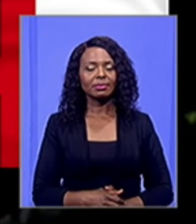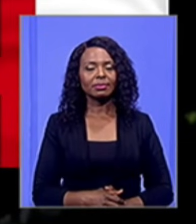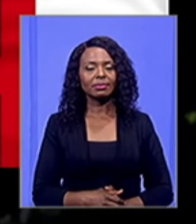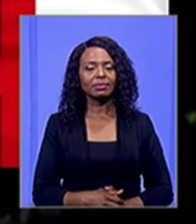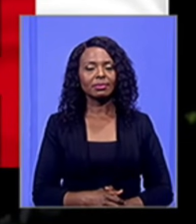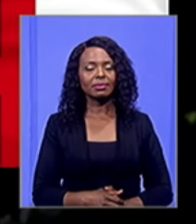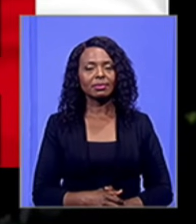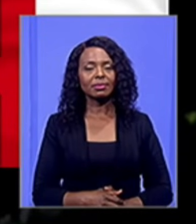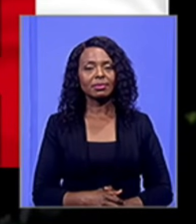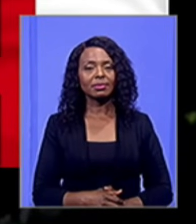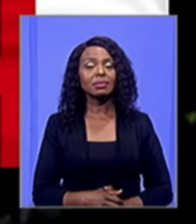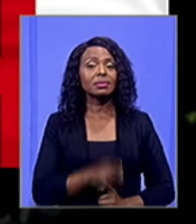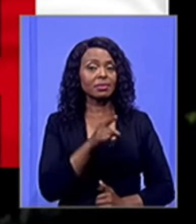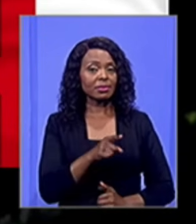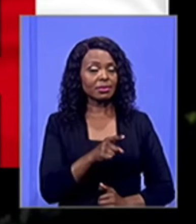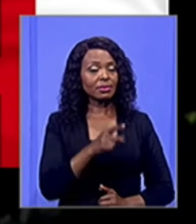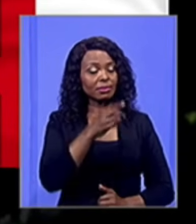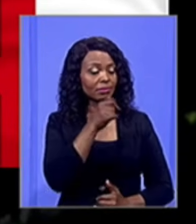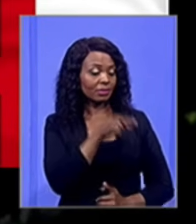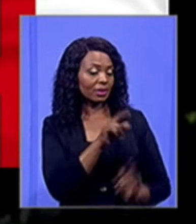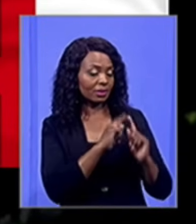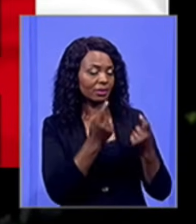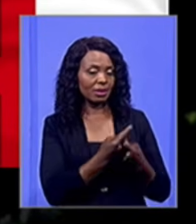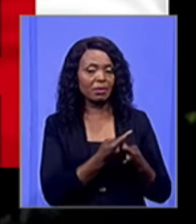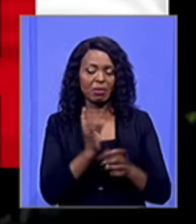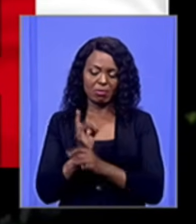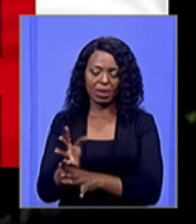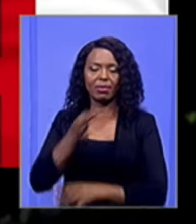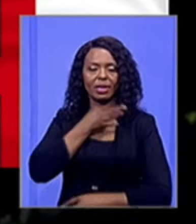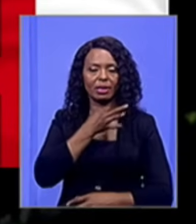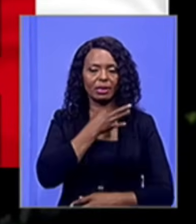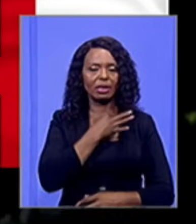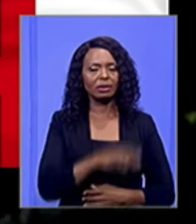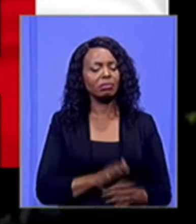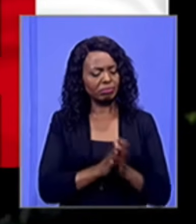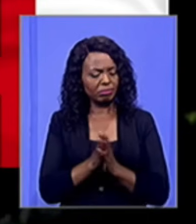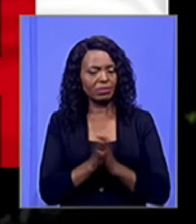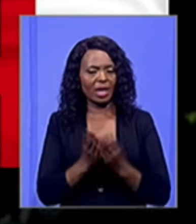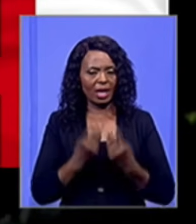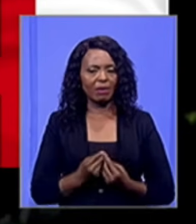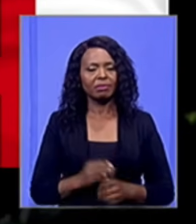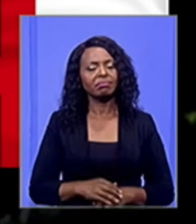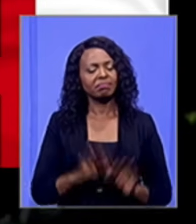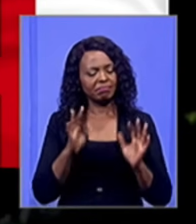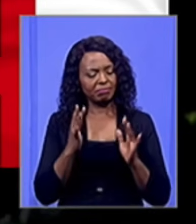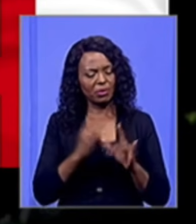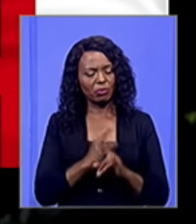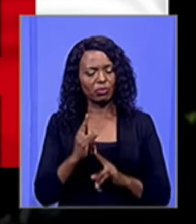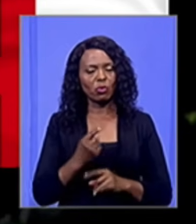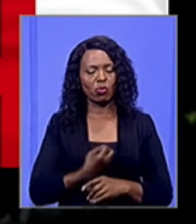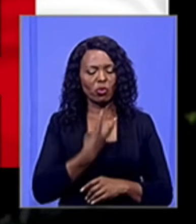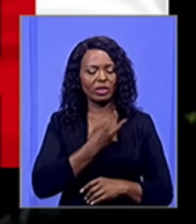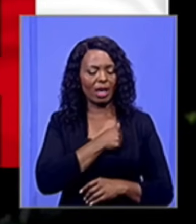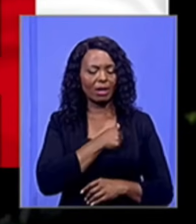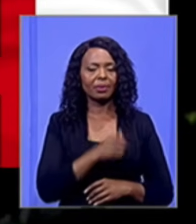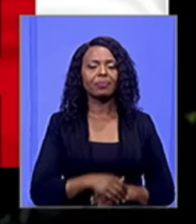E tlo fenya Engelane ka gore Afrika e tshamka ka maikaelelo re eleletsa masego le matlogonono. Nna